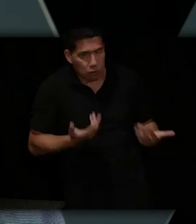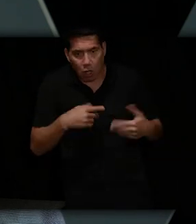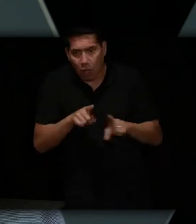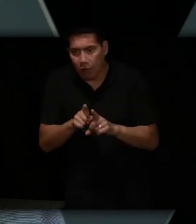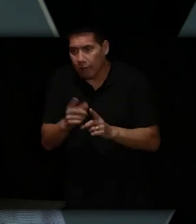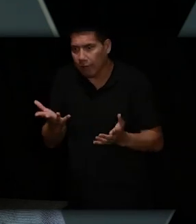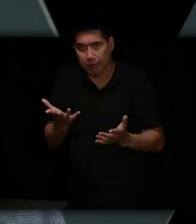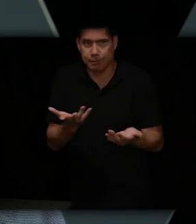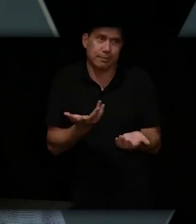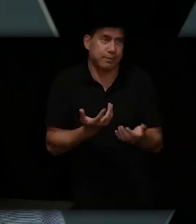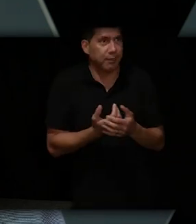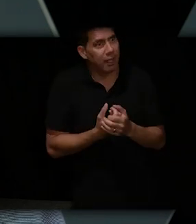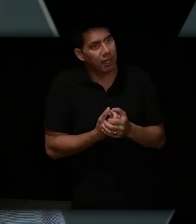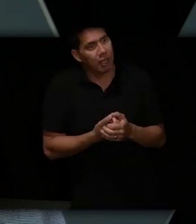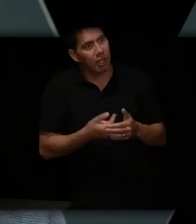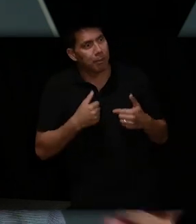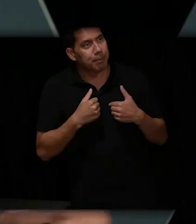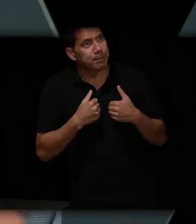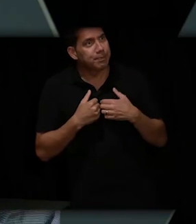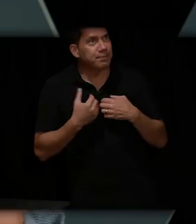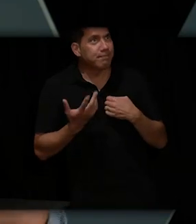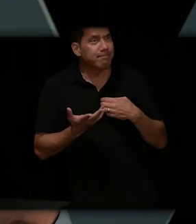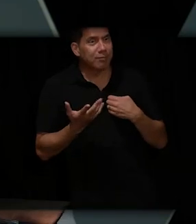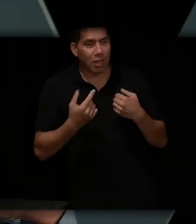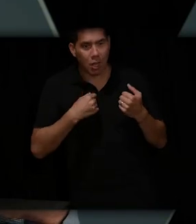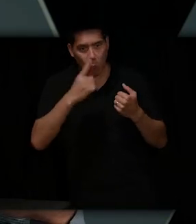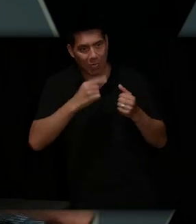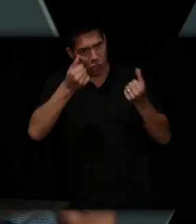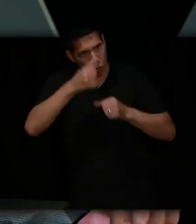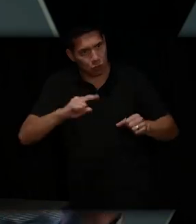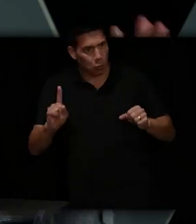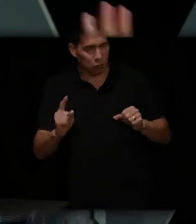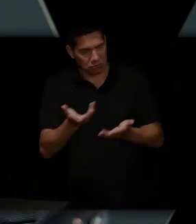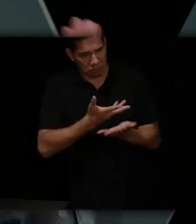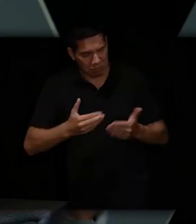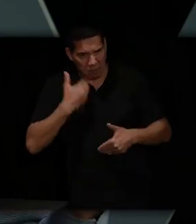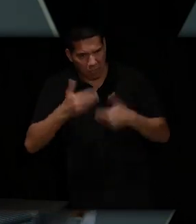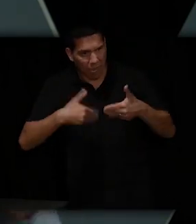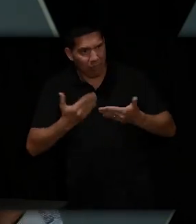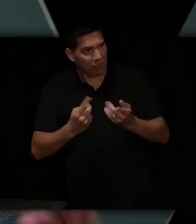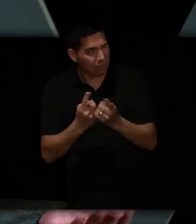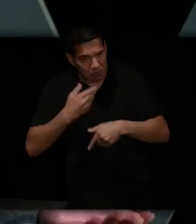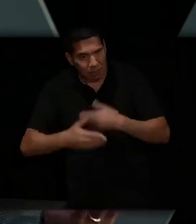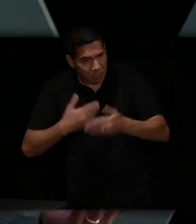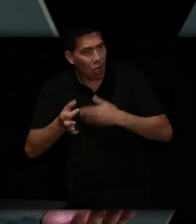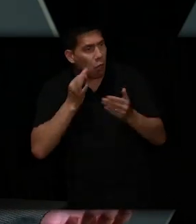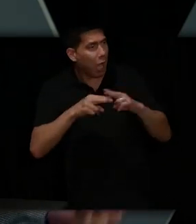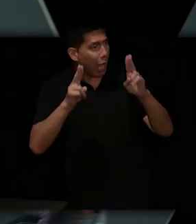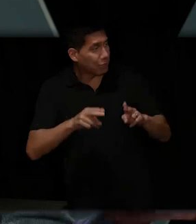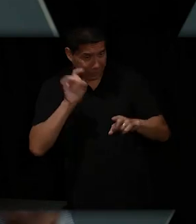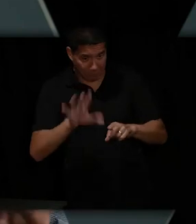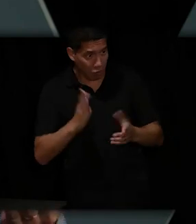much as we all could get used to the grind and stuff like that, the White House itself, because they all wanted to come